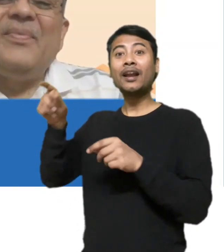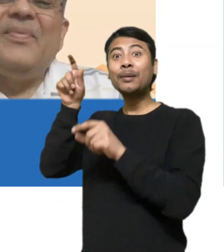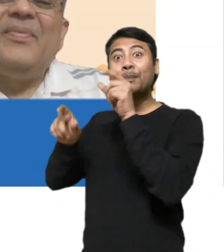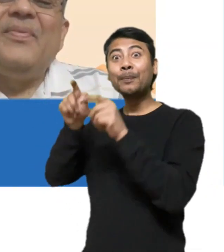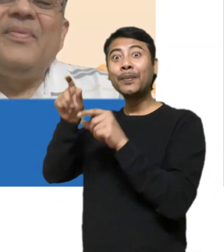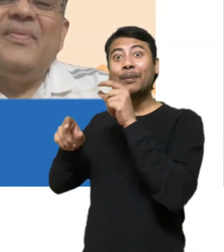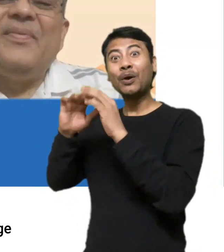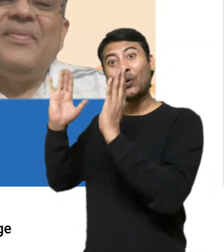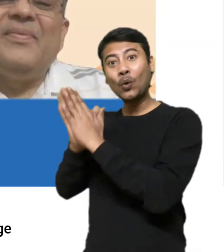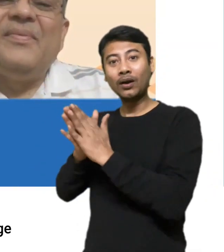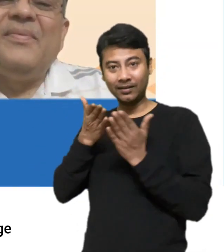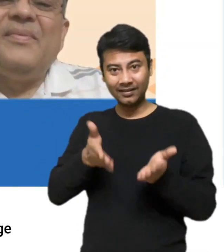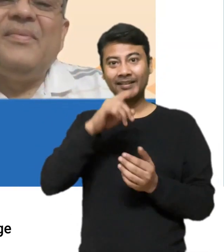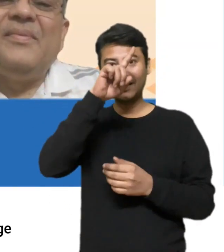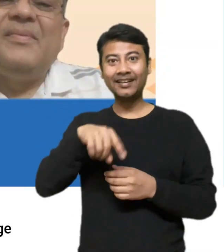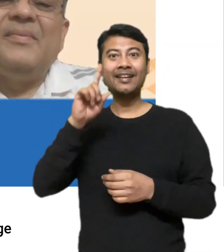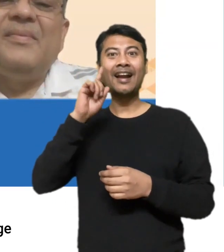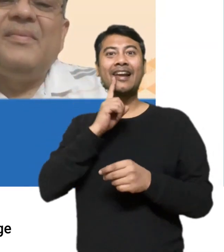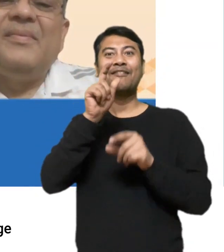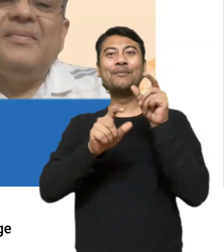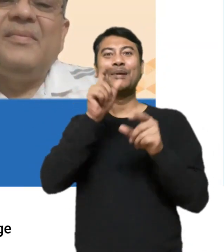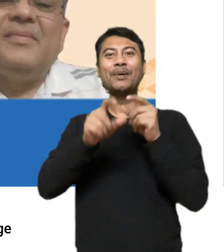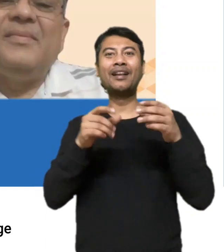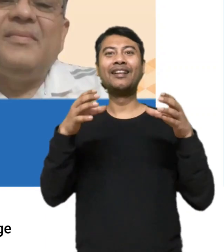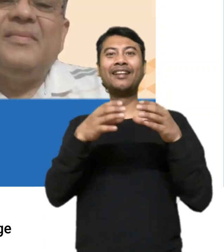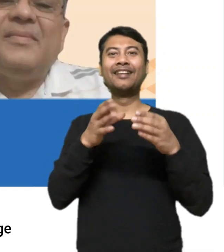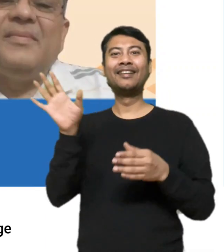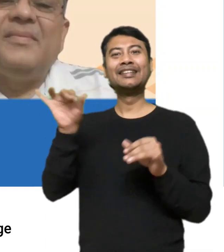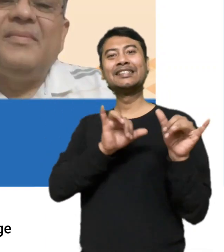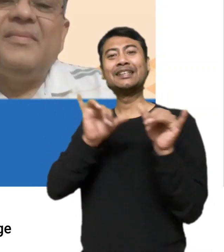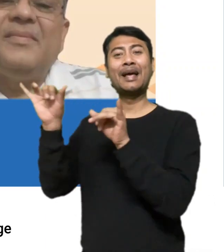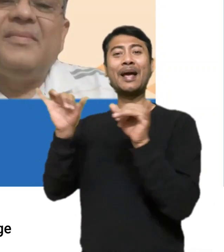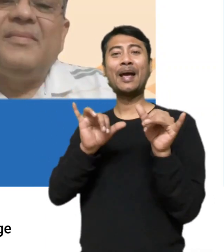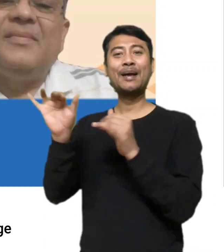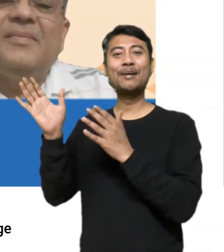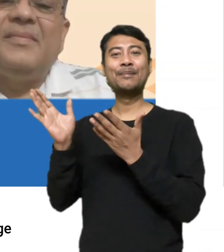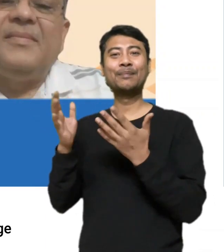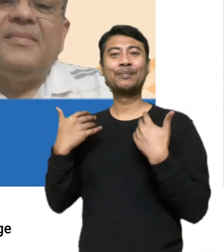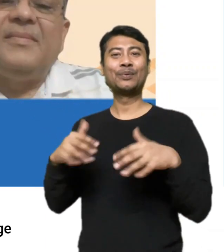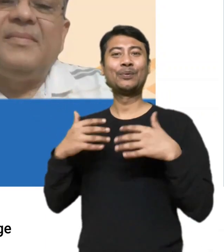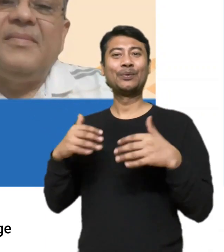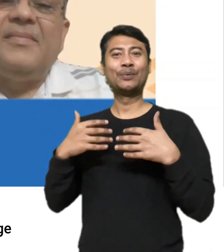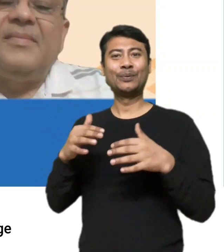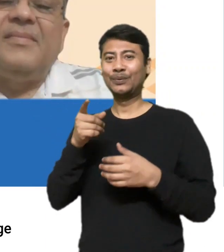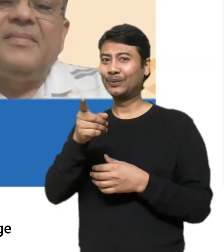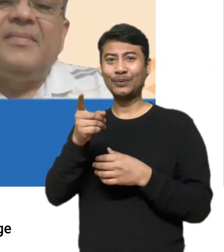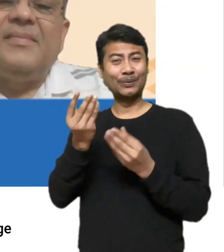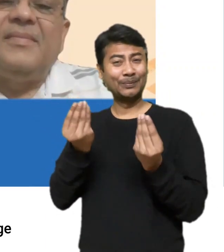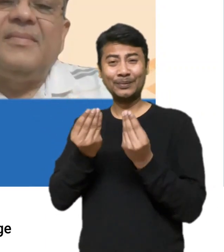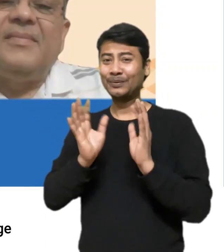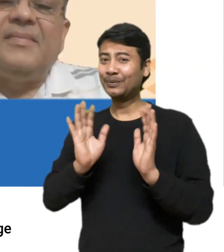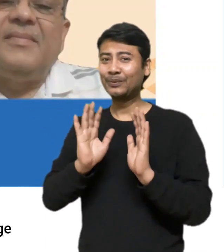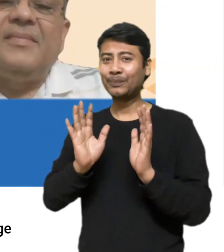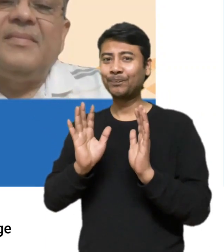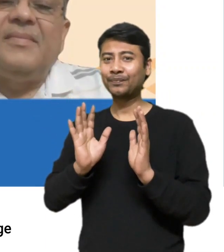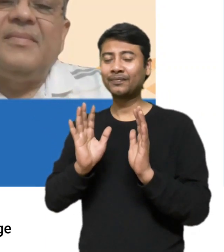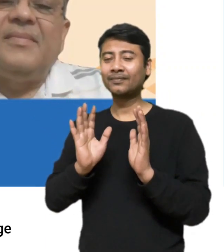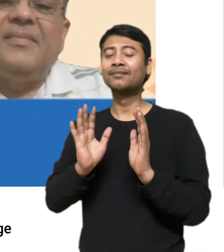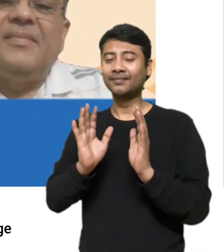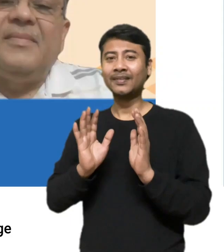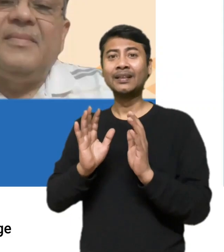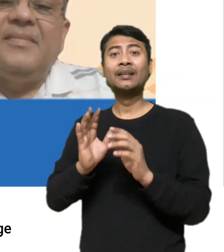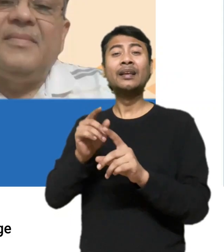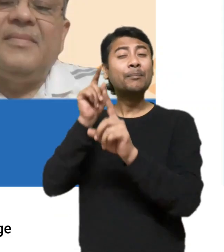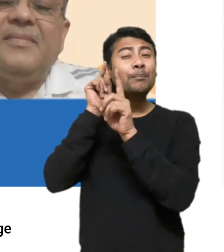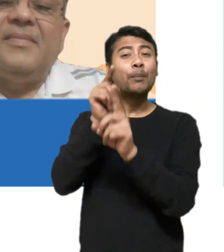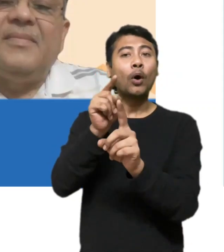It's massive, and the thing is that all you have to do, in a sense, is make sure that people acquire